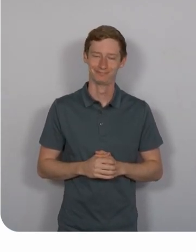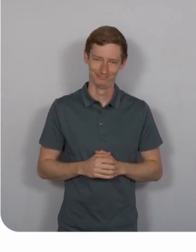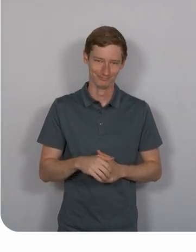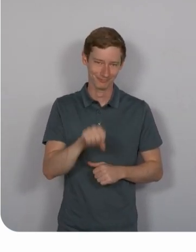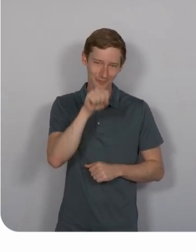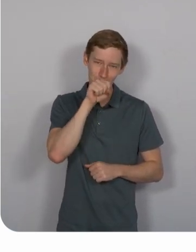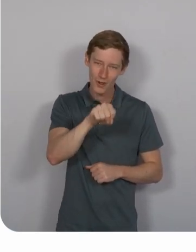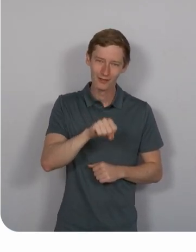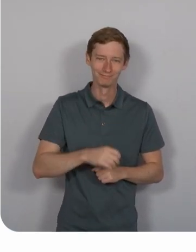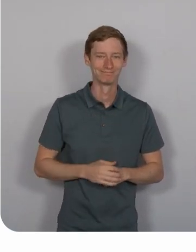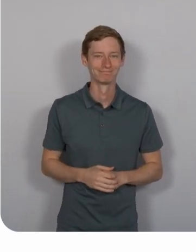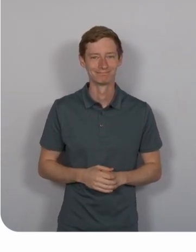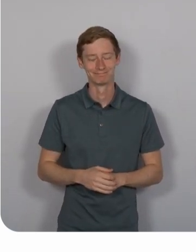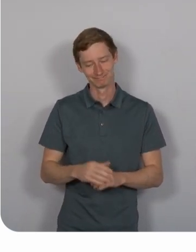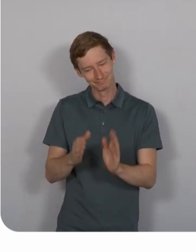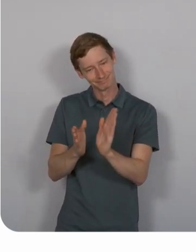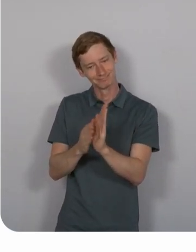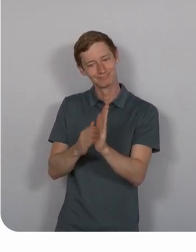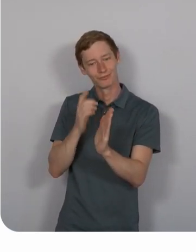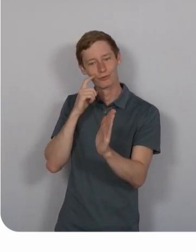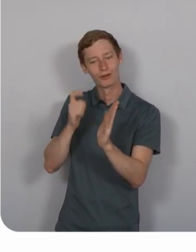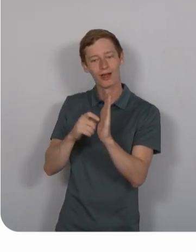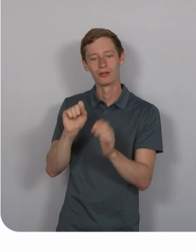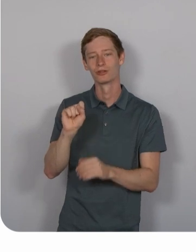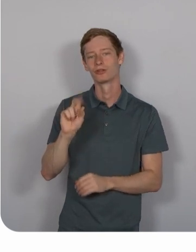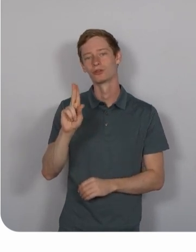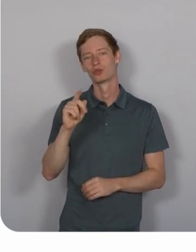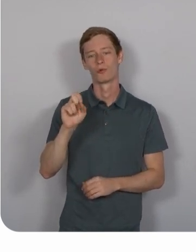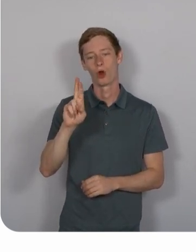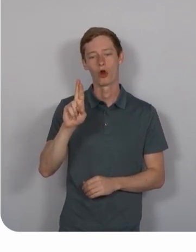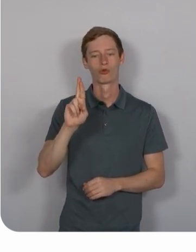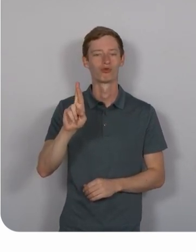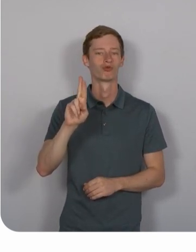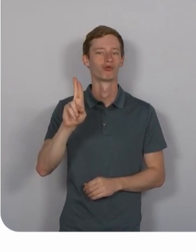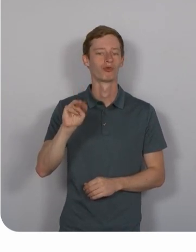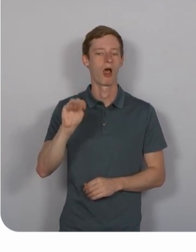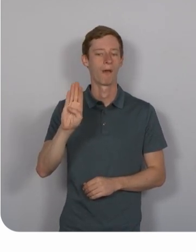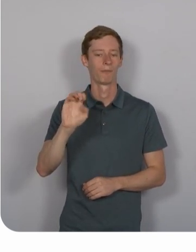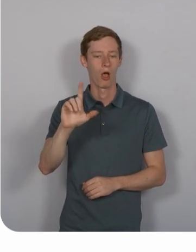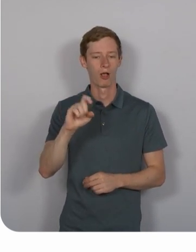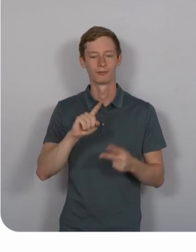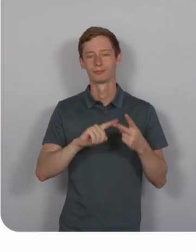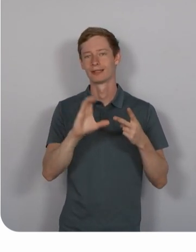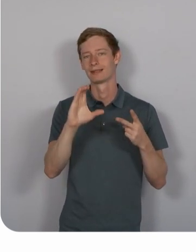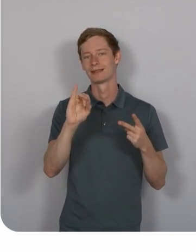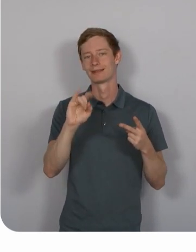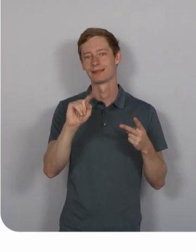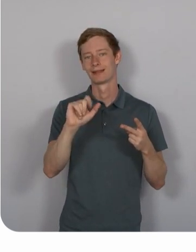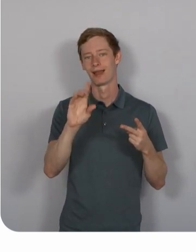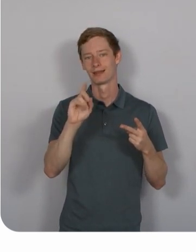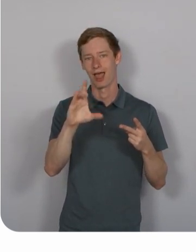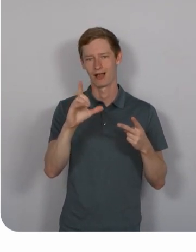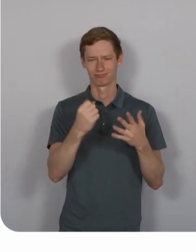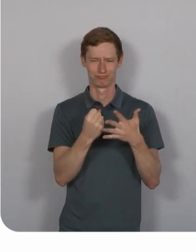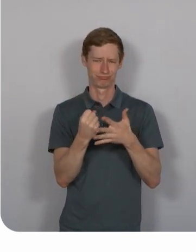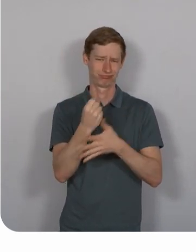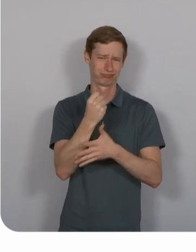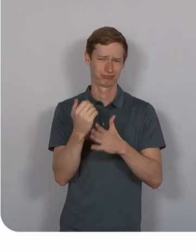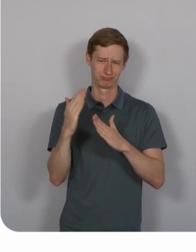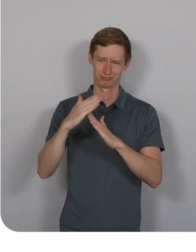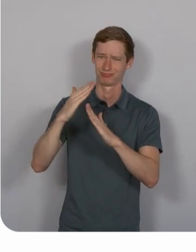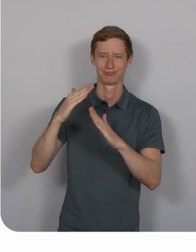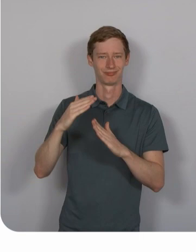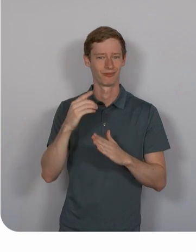Love it. Shout out to Super Rumble and Citadel, which have gone to the top of the charts of popular Horizon